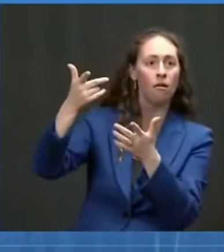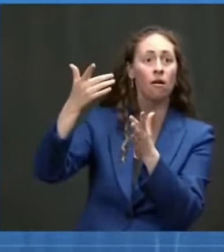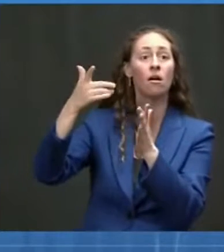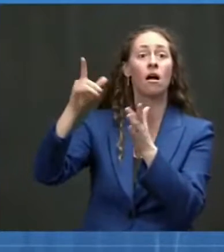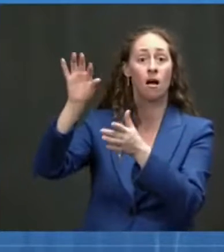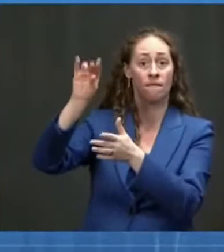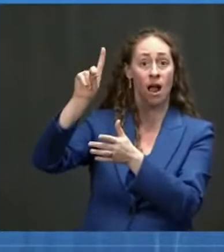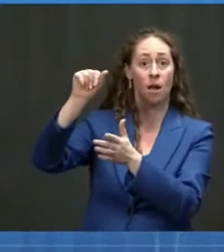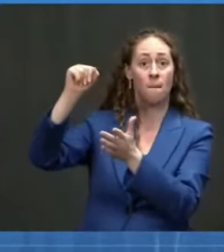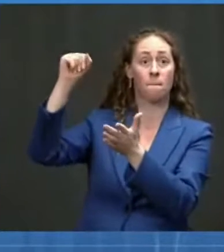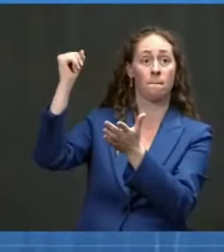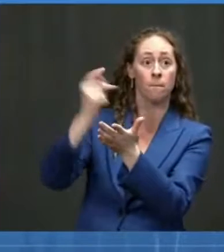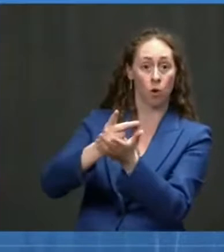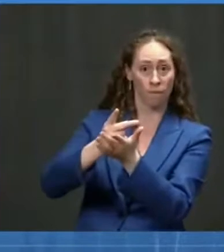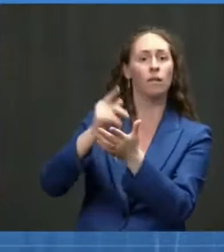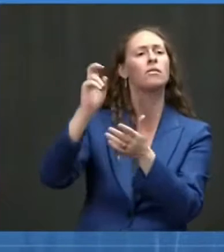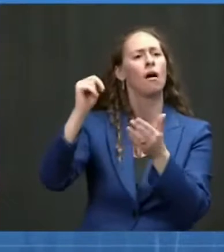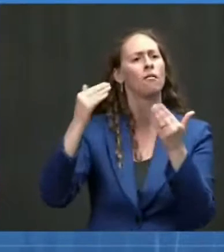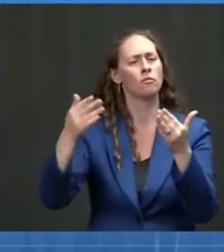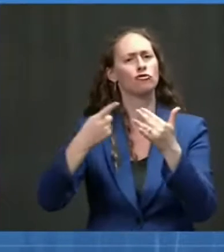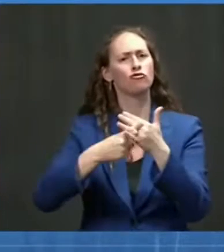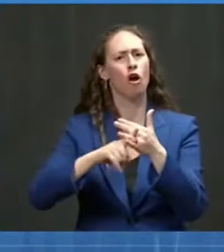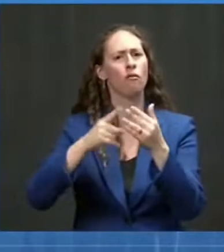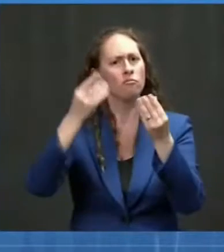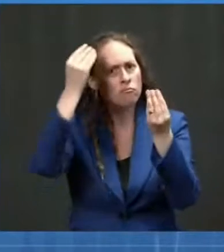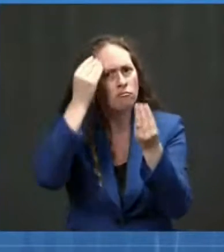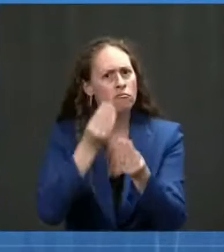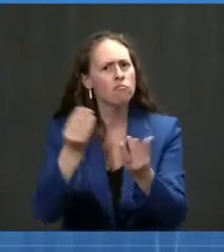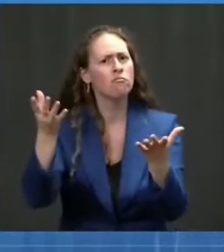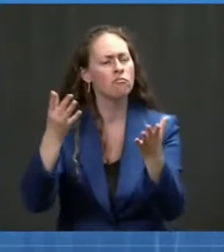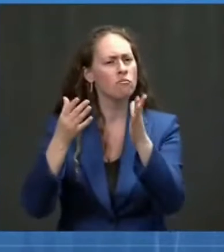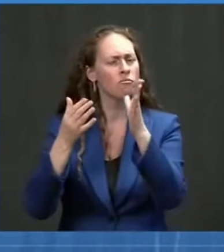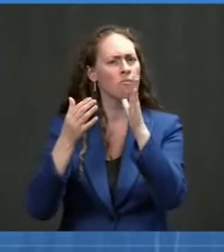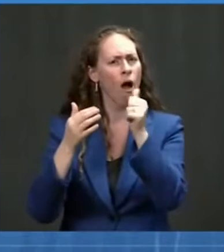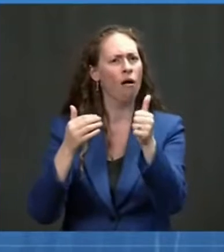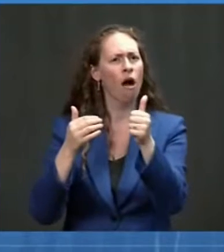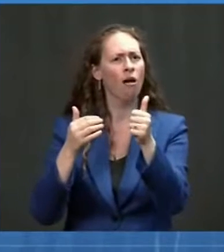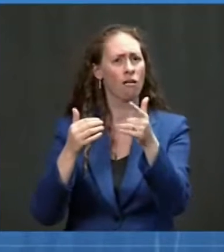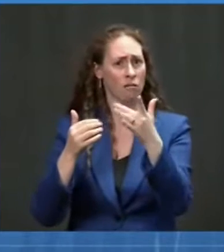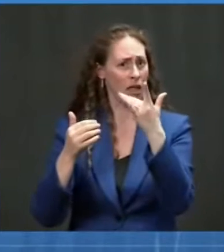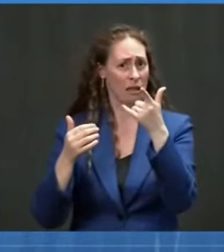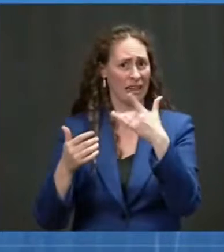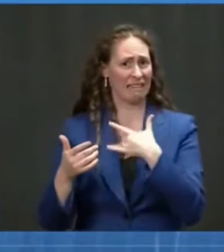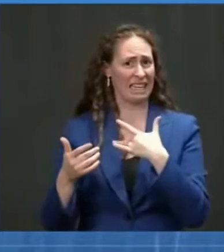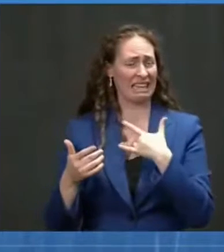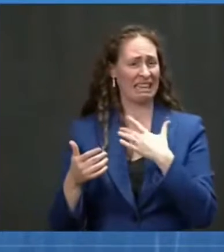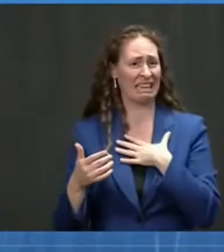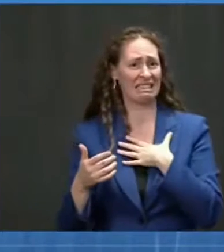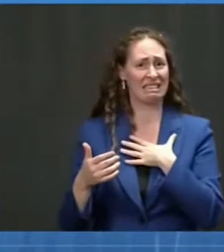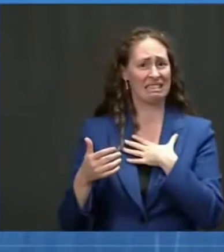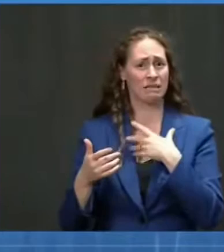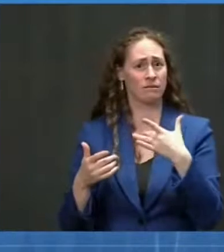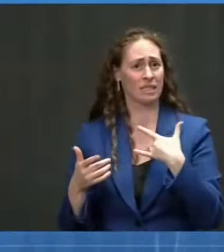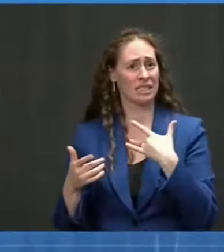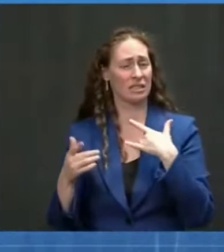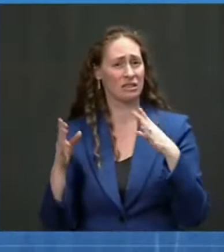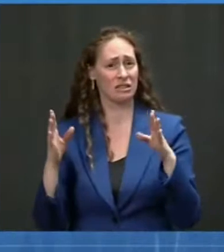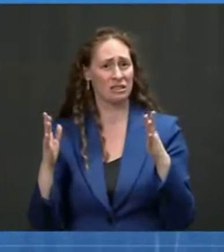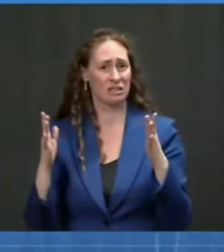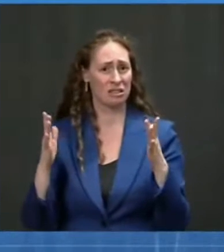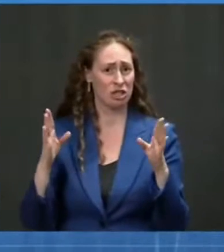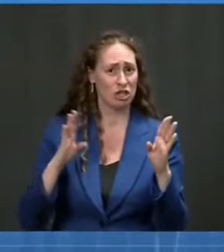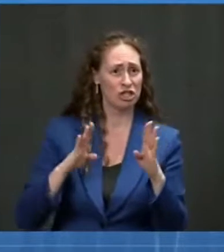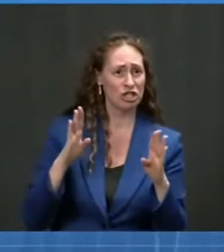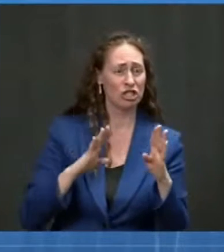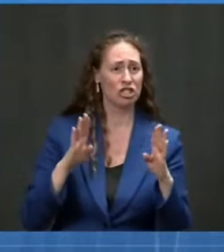gotten that advisory committee recommendation? And are you worried at all about adding to vaccine hesitancy by